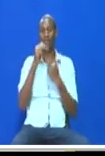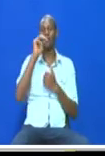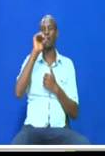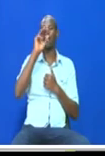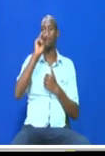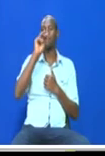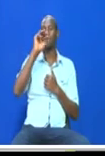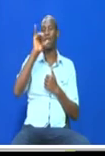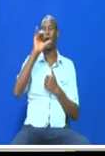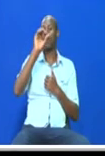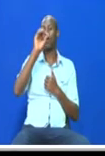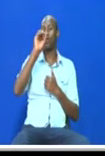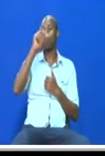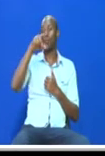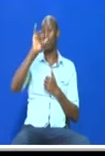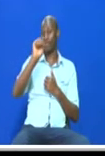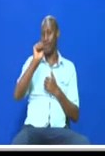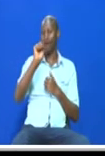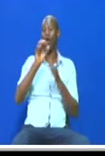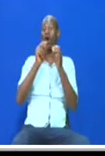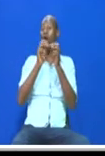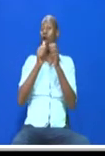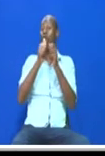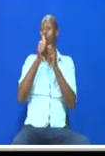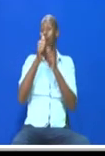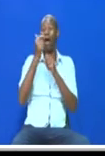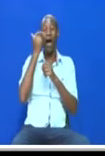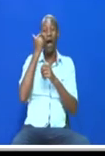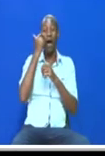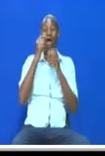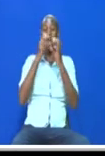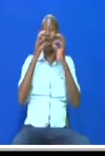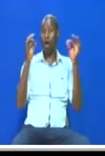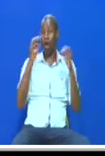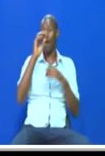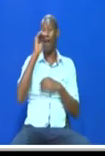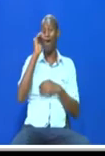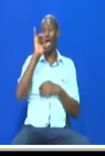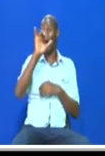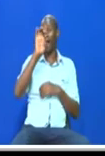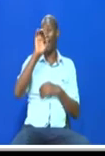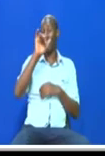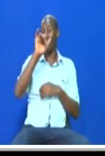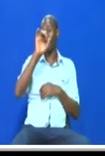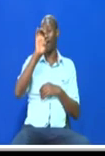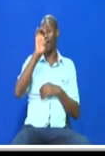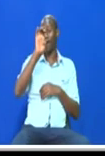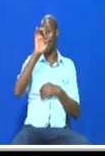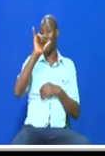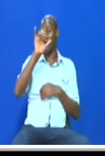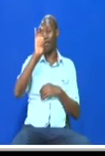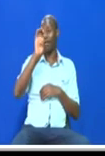myopia: either a long eyeball or we have a thick